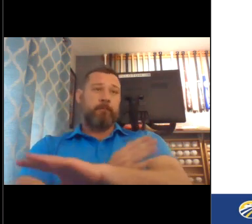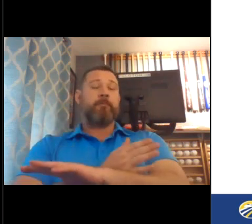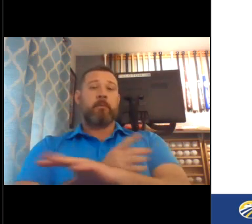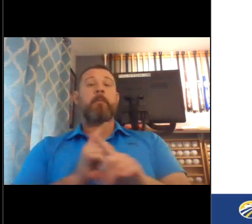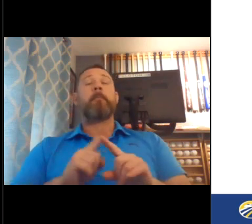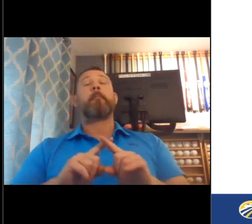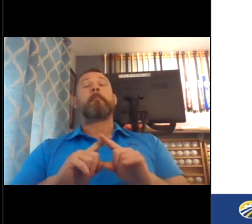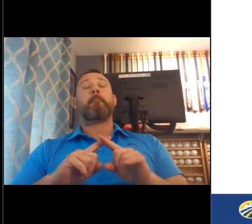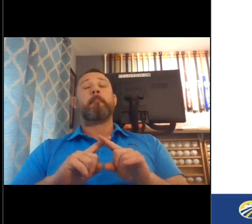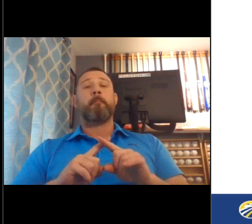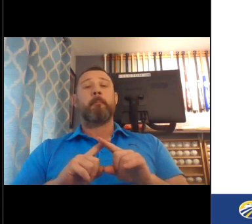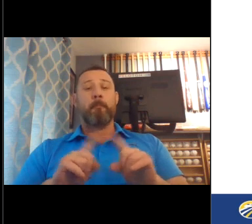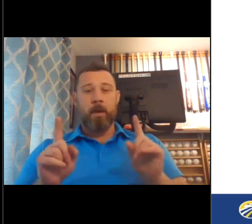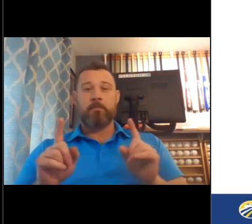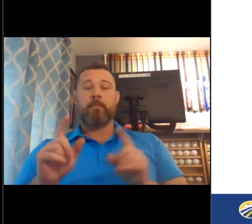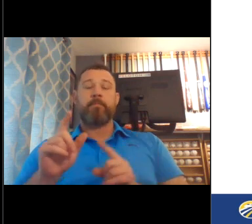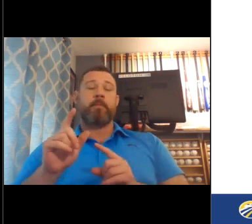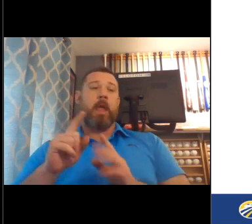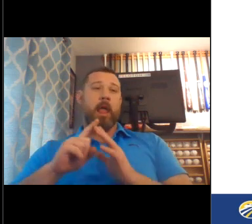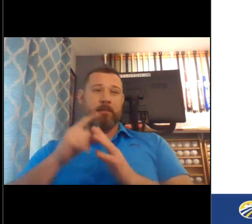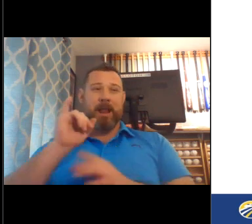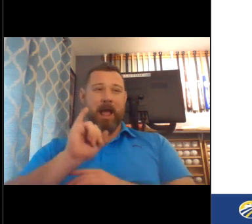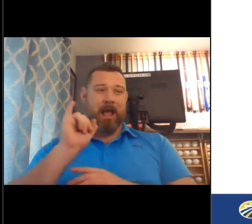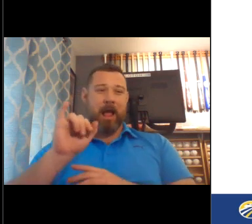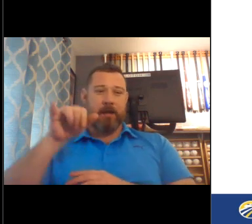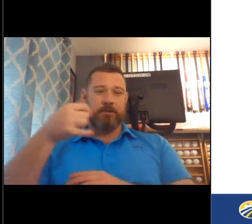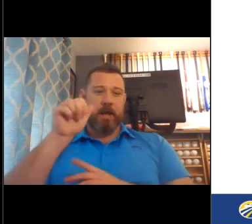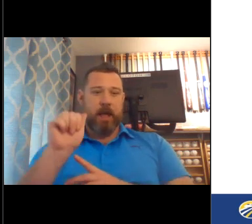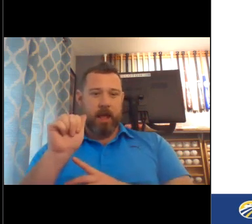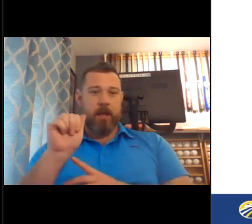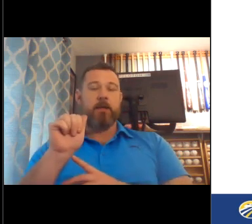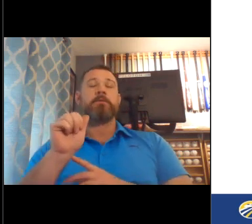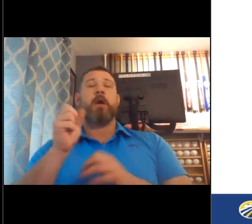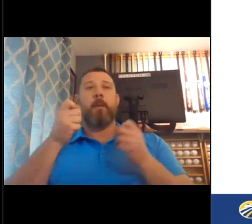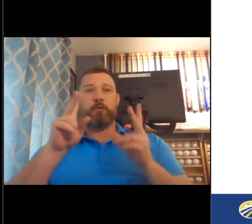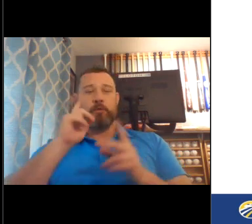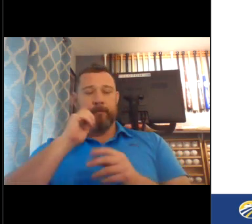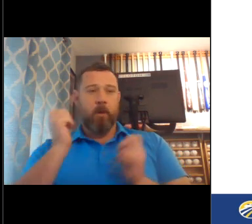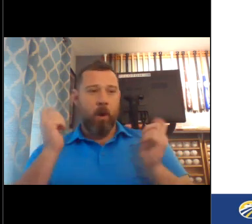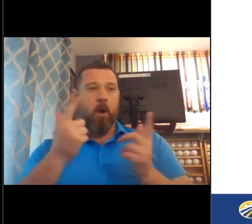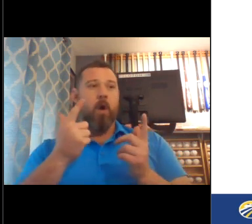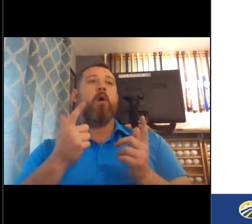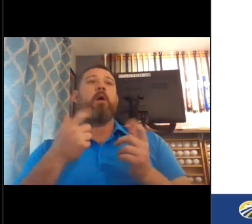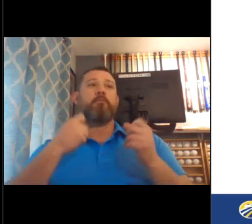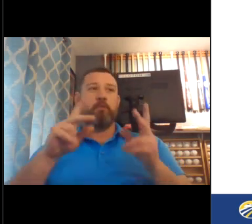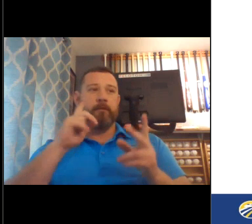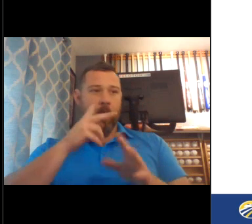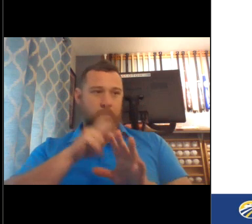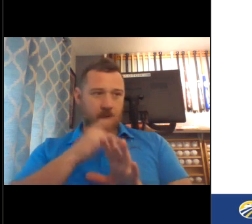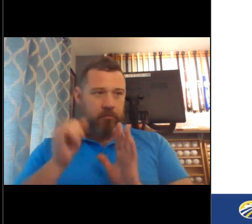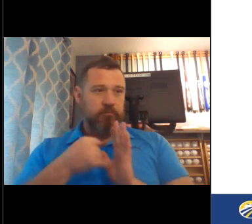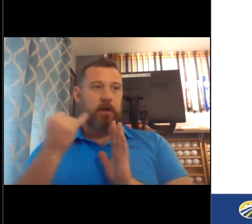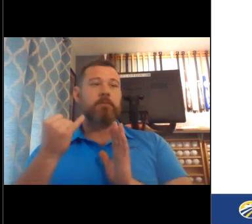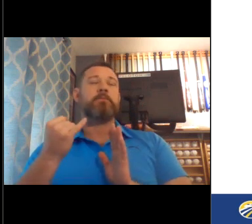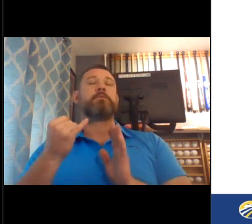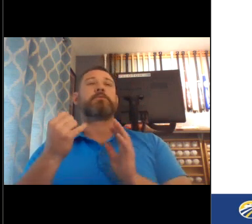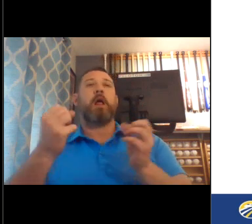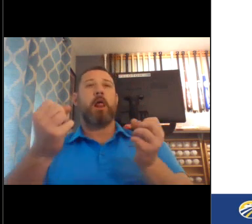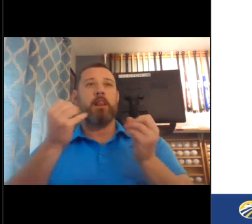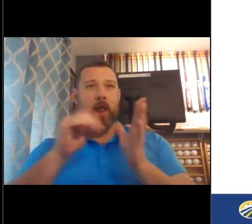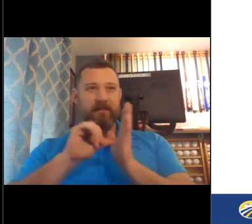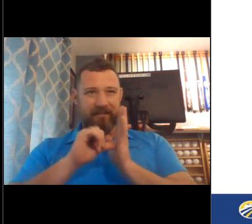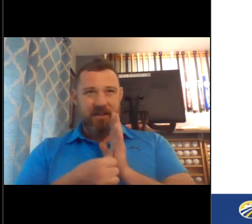certainly the enactment of the IIJA is an opportunity for all of us. It's an opportunity for our project. There's a lot of emphasis